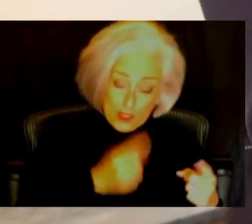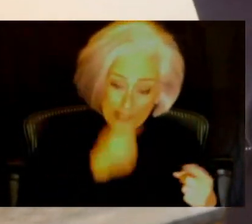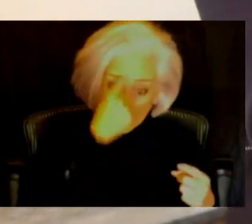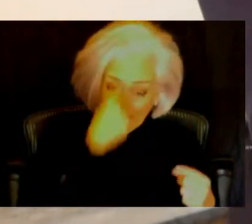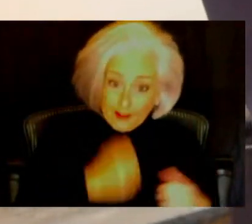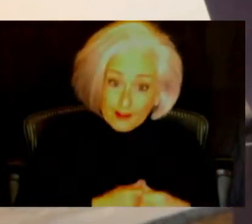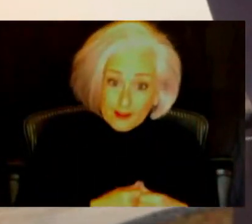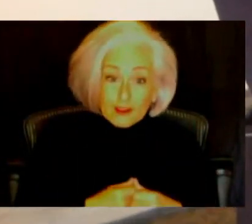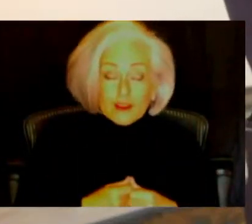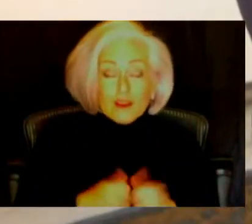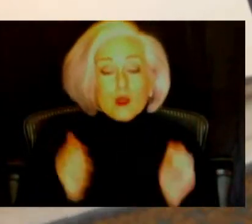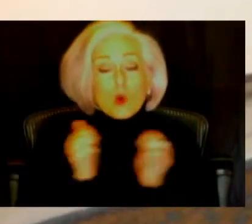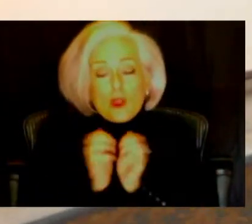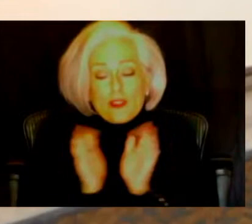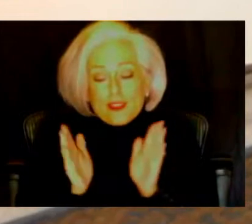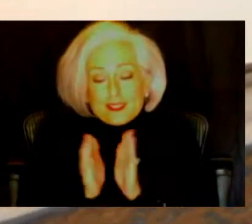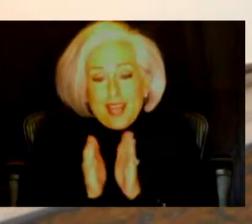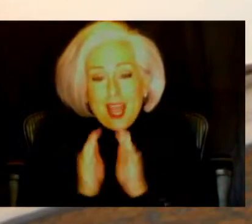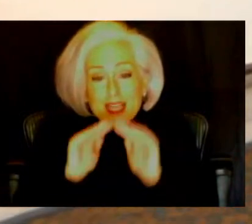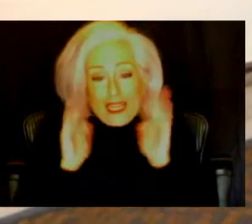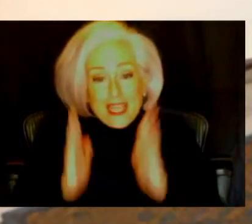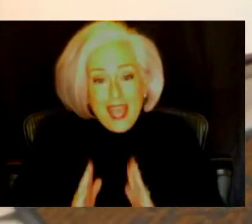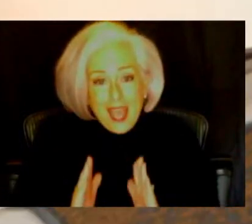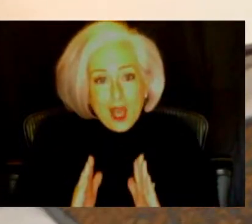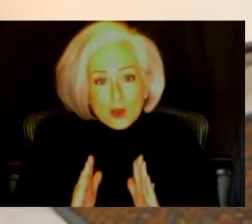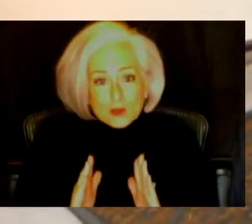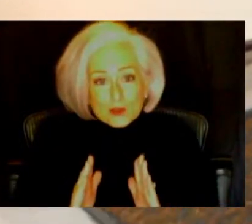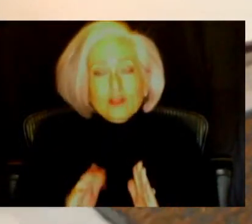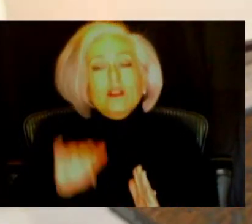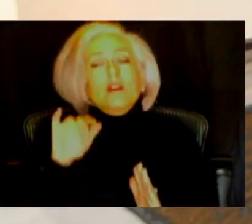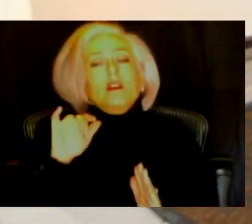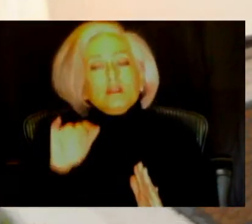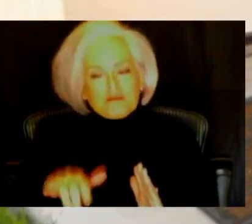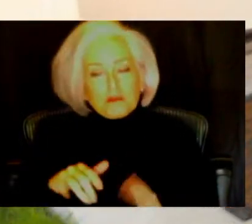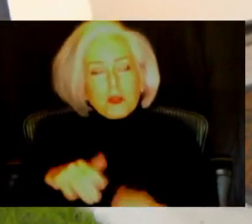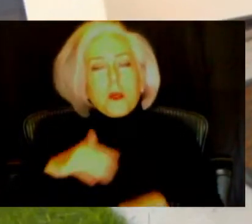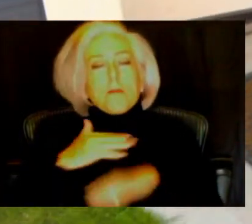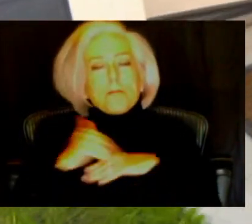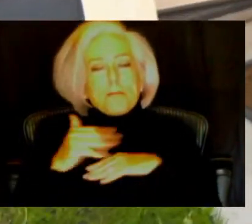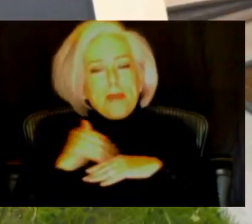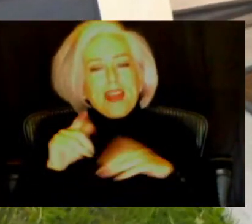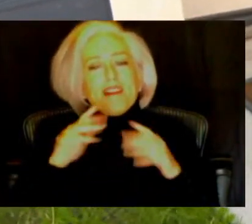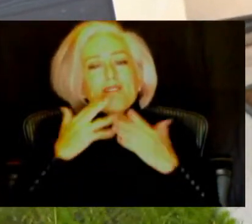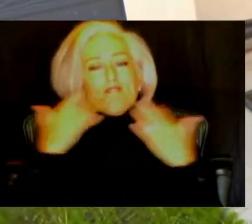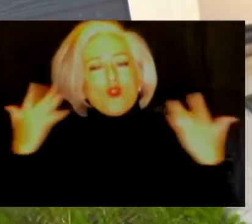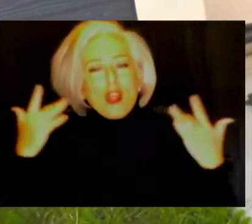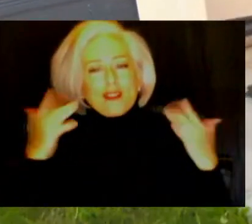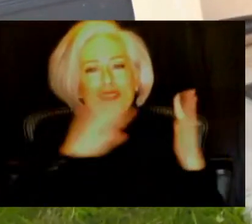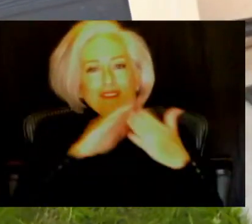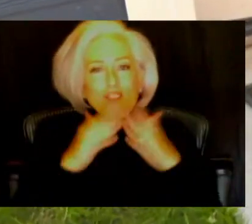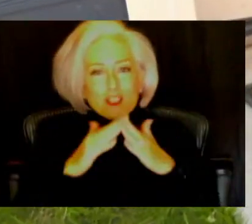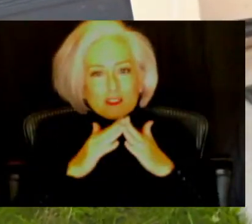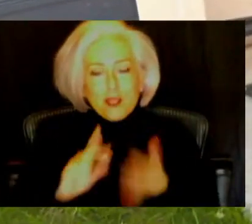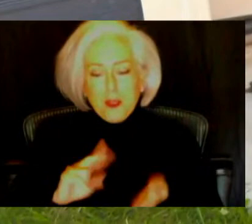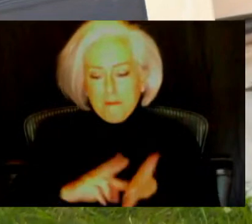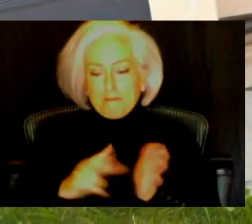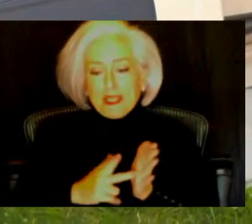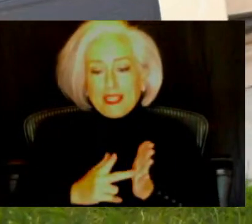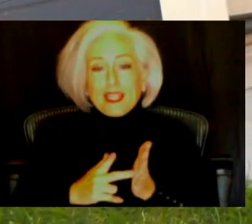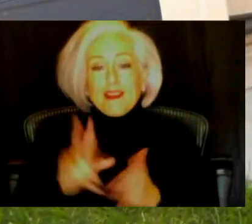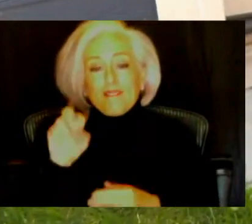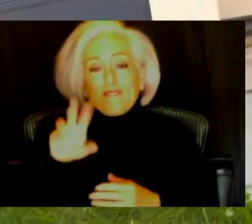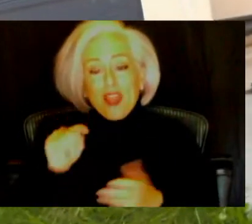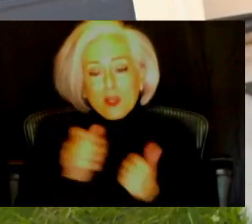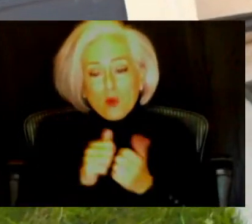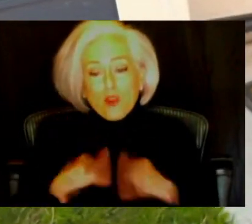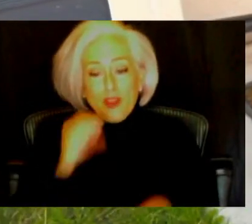houses, we're a pet-friendly village. What you have is you have a lot of homeless vets that have animals, and they can't go to